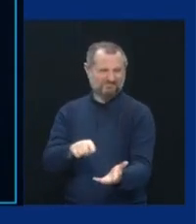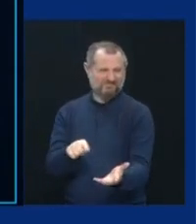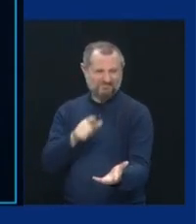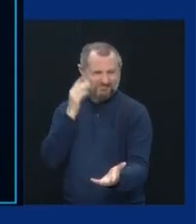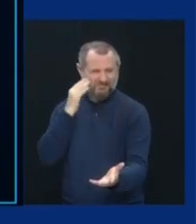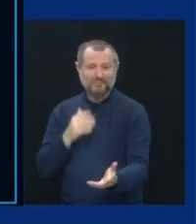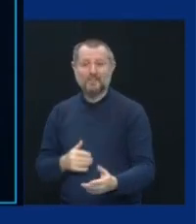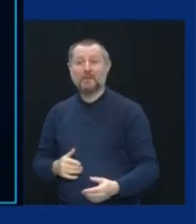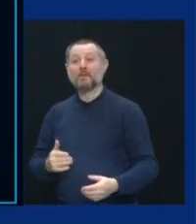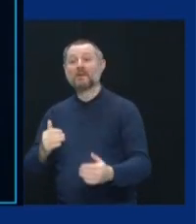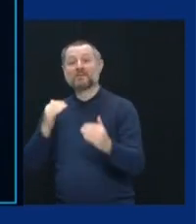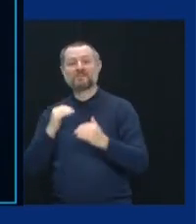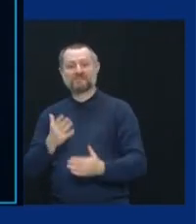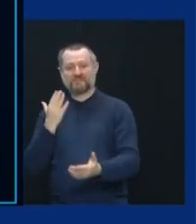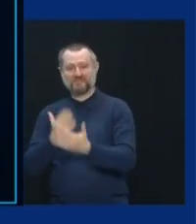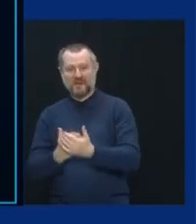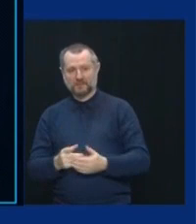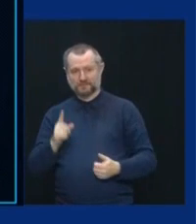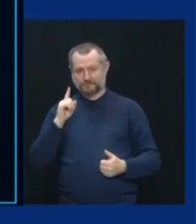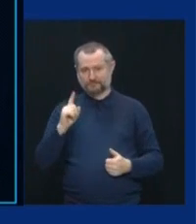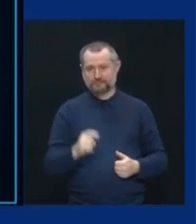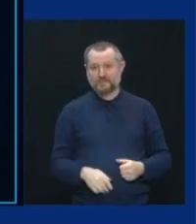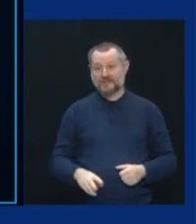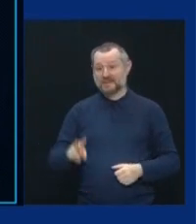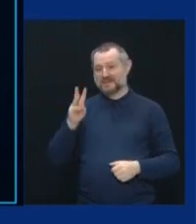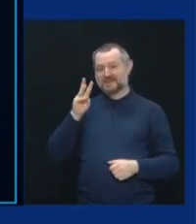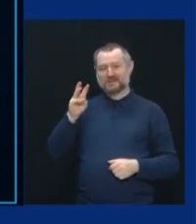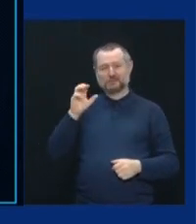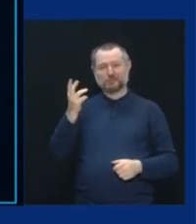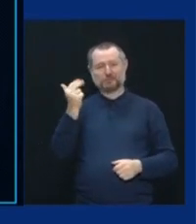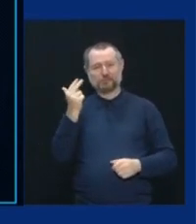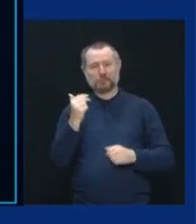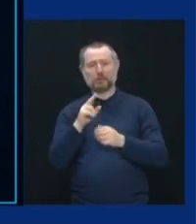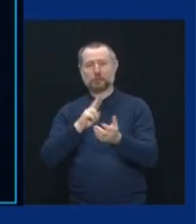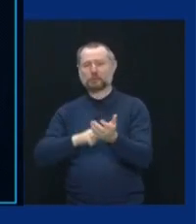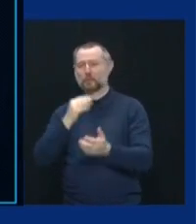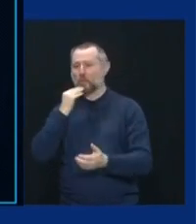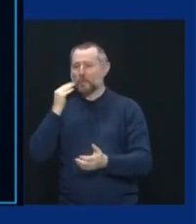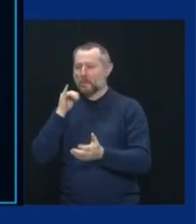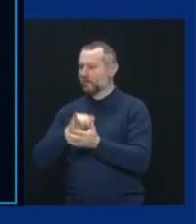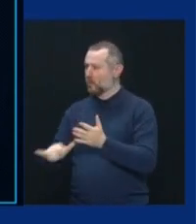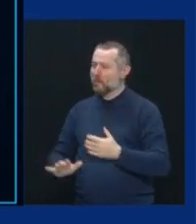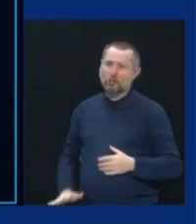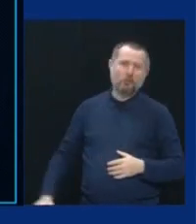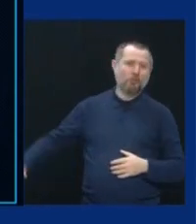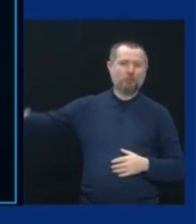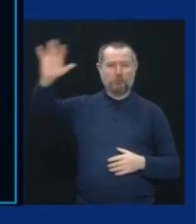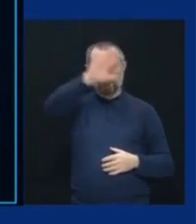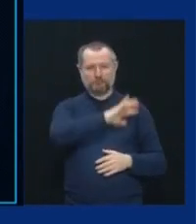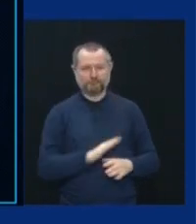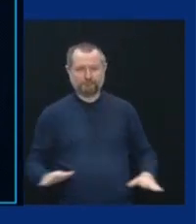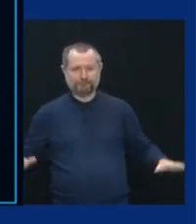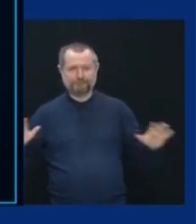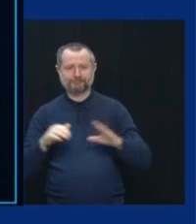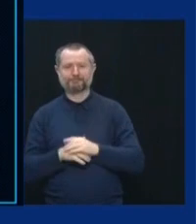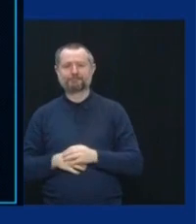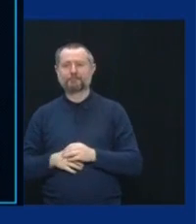Fact, of the 613 nursing homes, we have 613 nursing homes in the